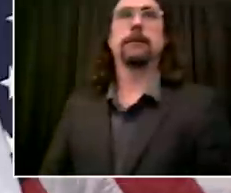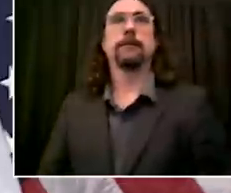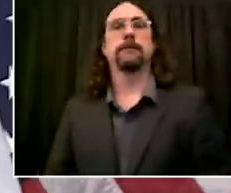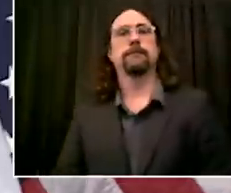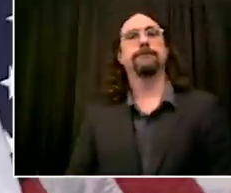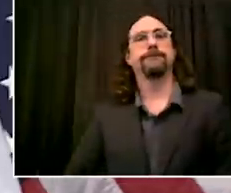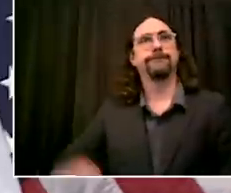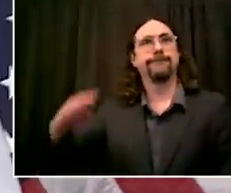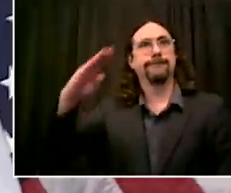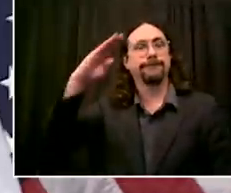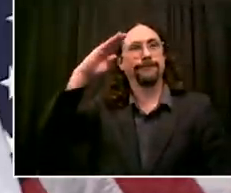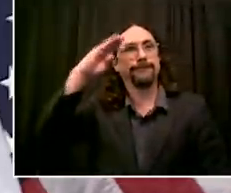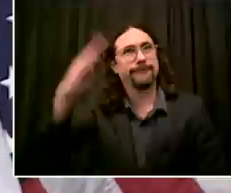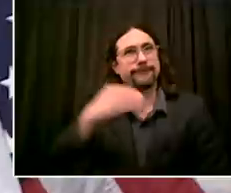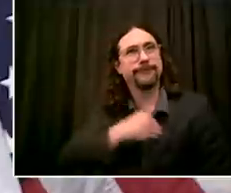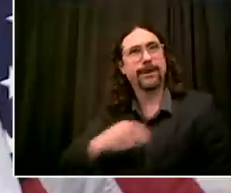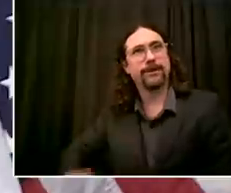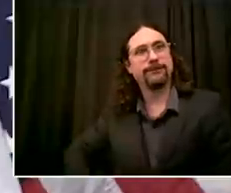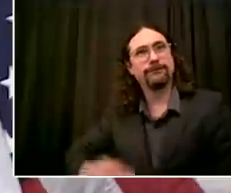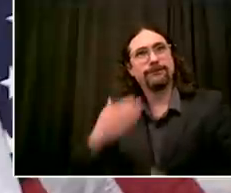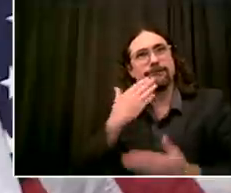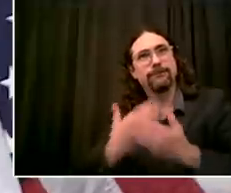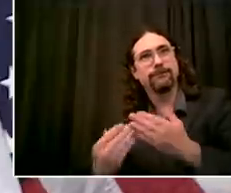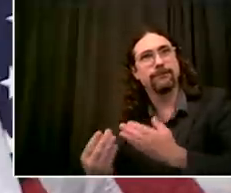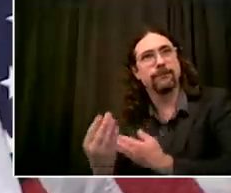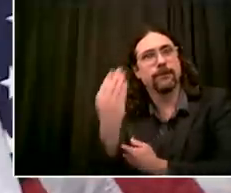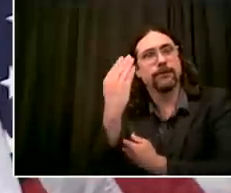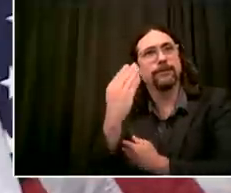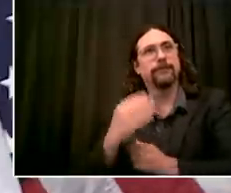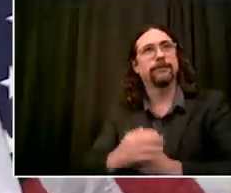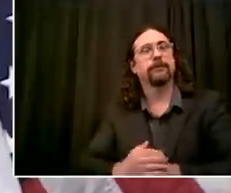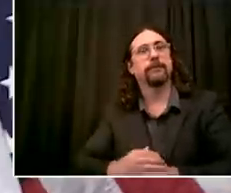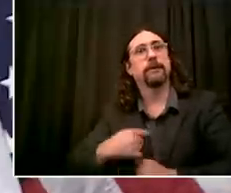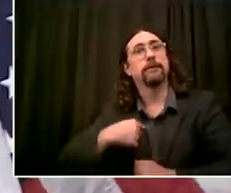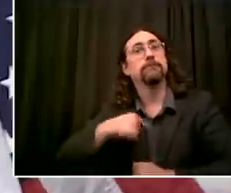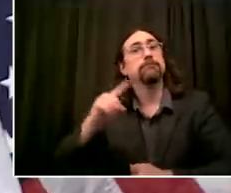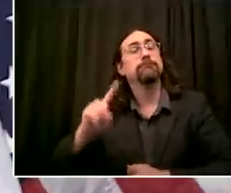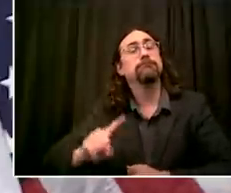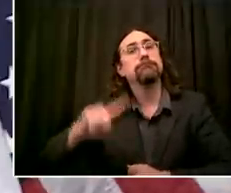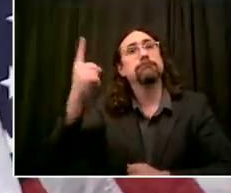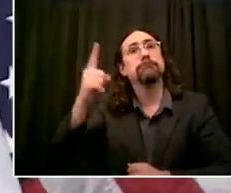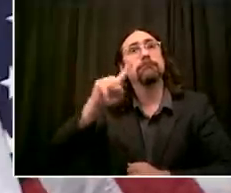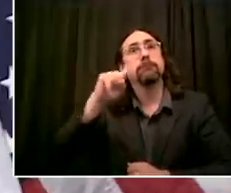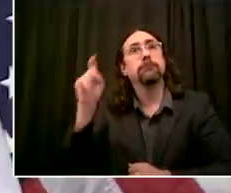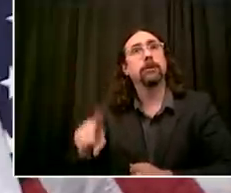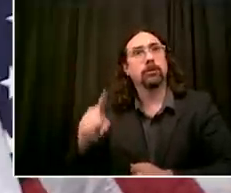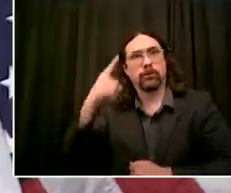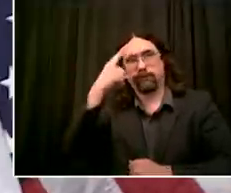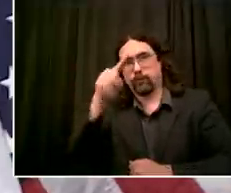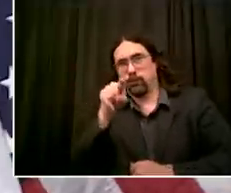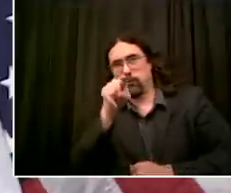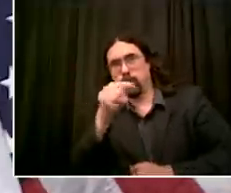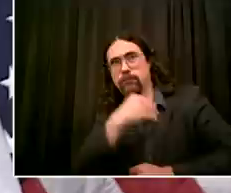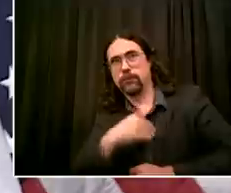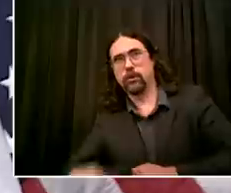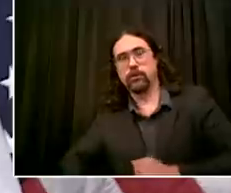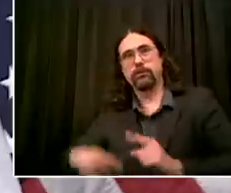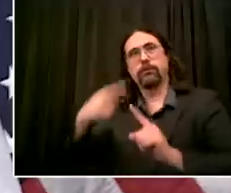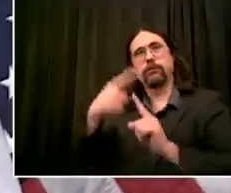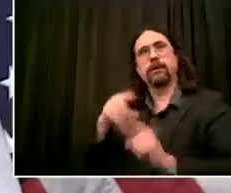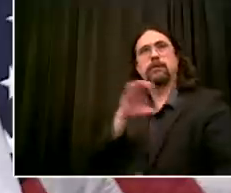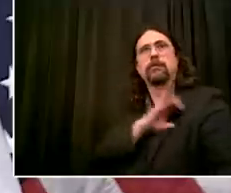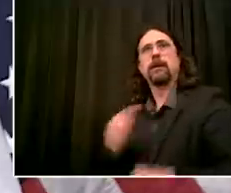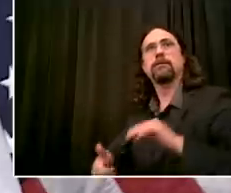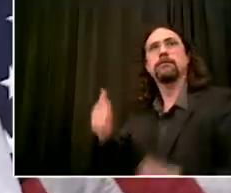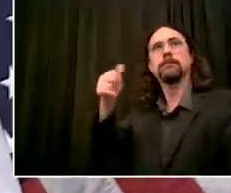Could you give us a detailed sketch of the looters over the last couple of days? Where are they coming from?